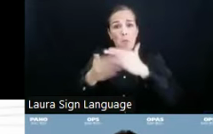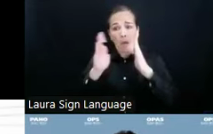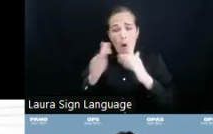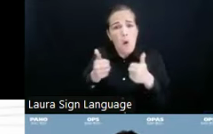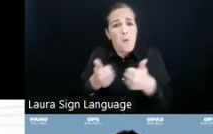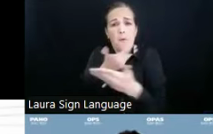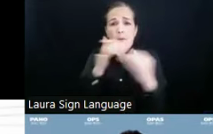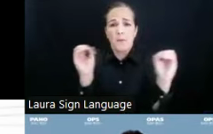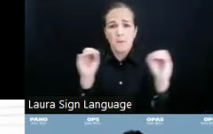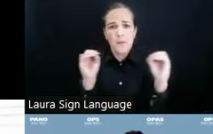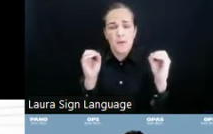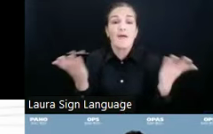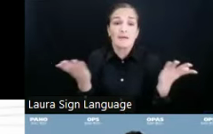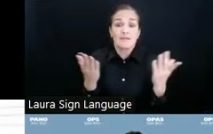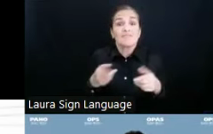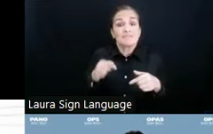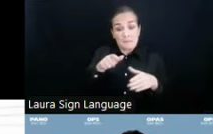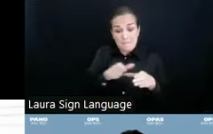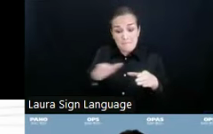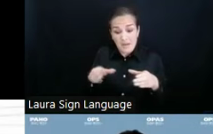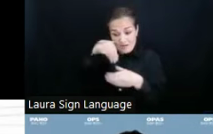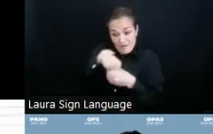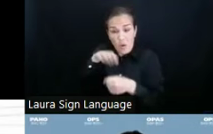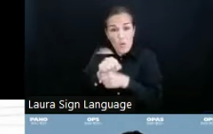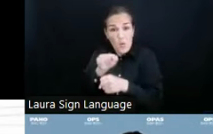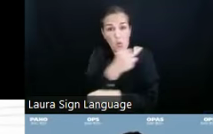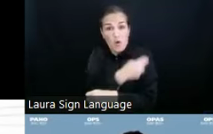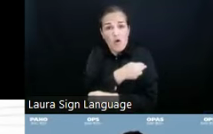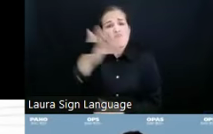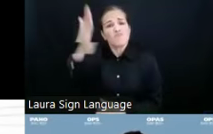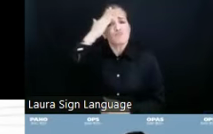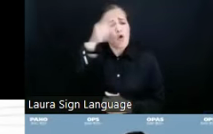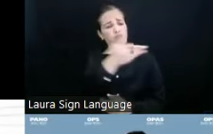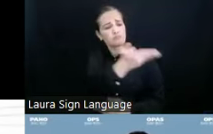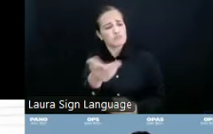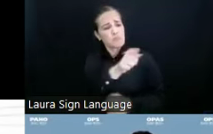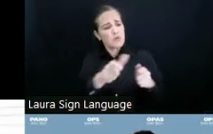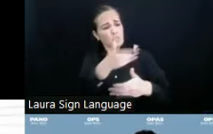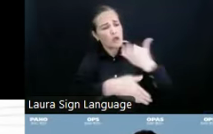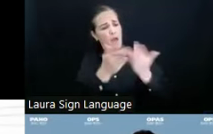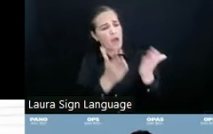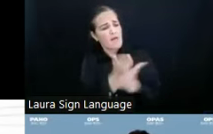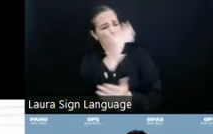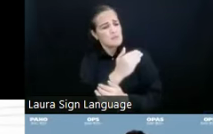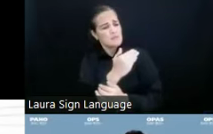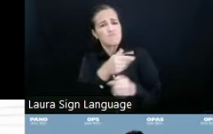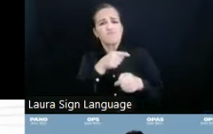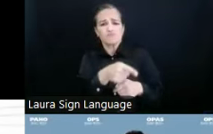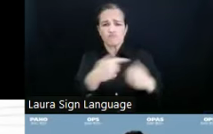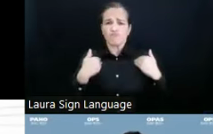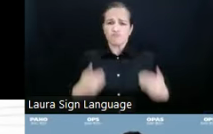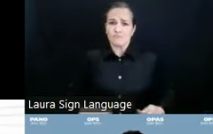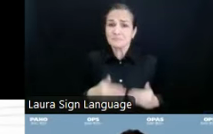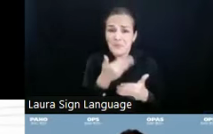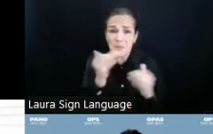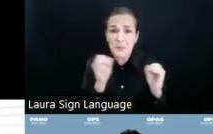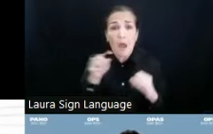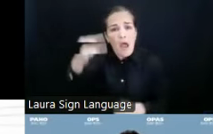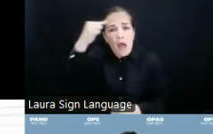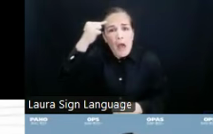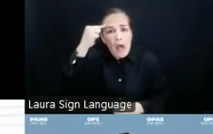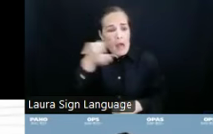needs déficit of de people with conocimiento disabilities. sobre Also, el amplio there's enfoque de derechos humanos. Tenemos que insufficient pasar de un acknowledgement modelo when we médico a